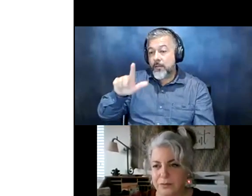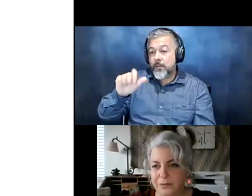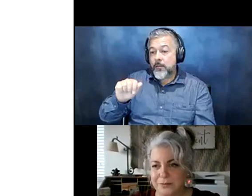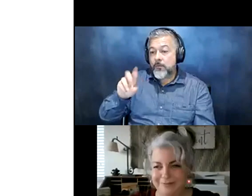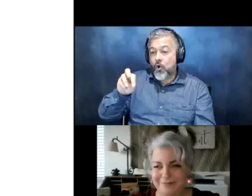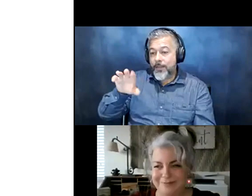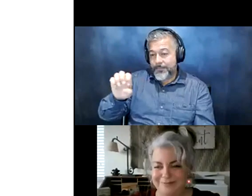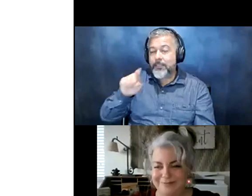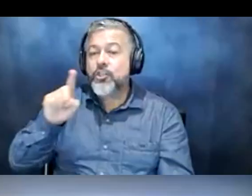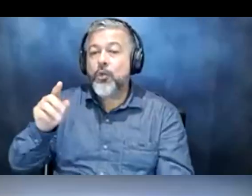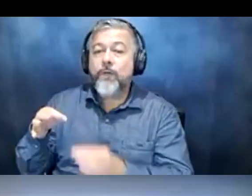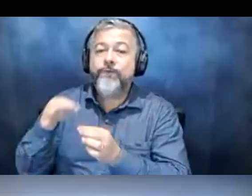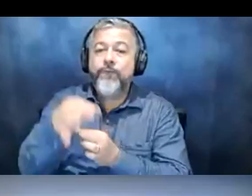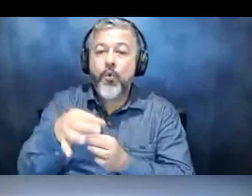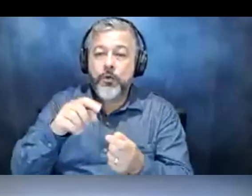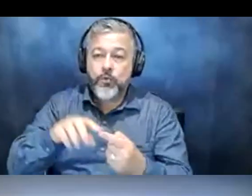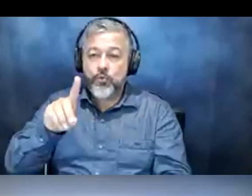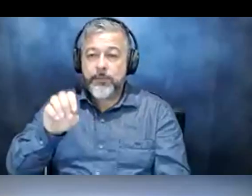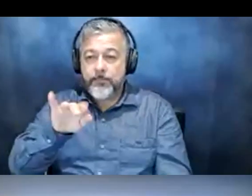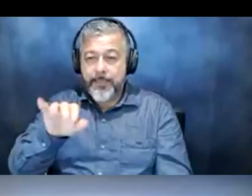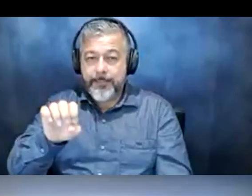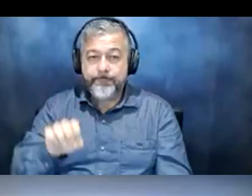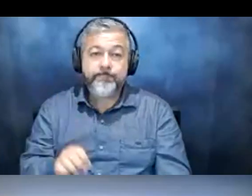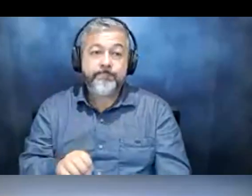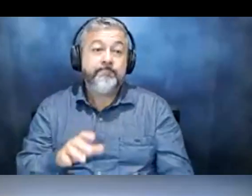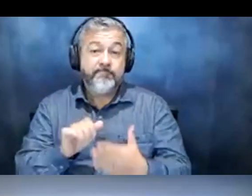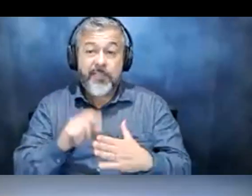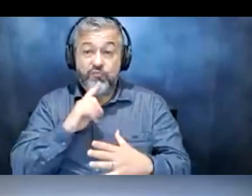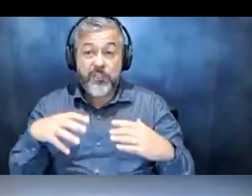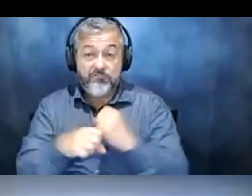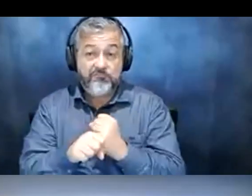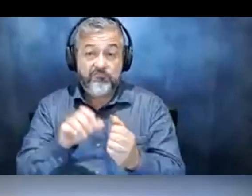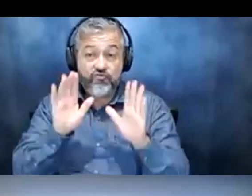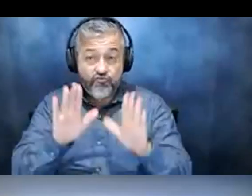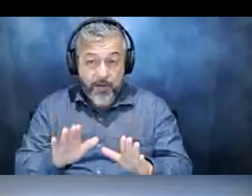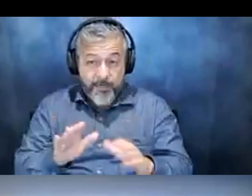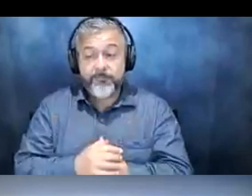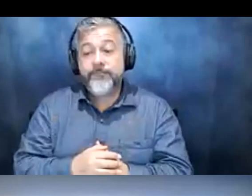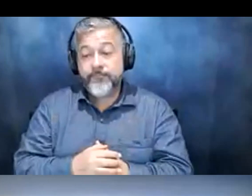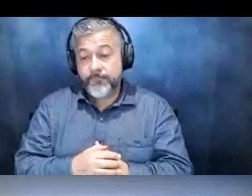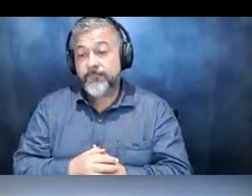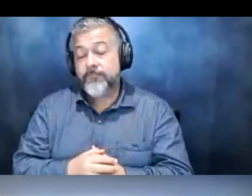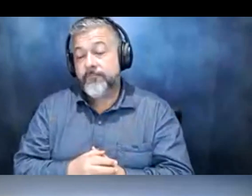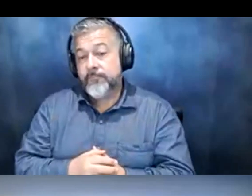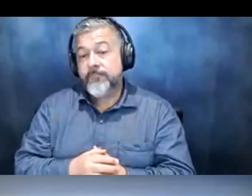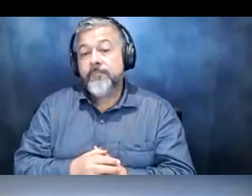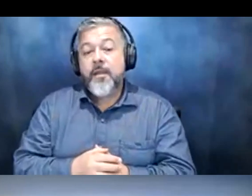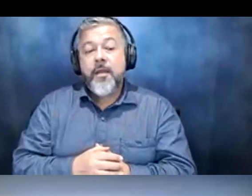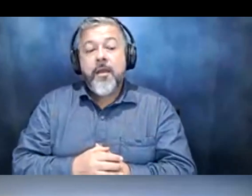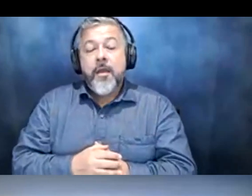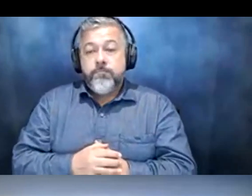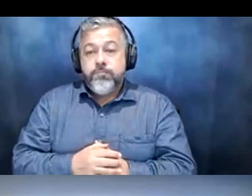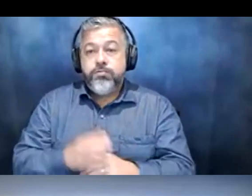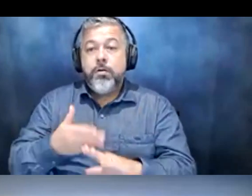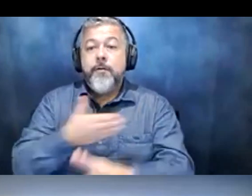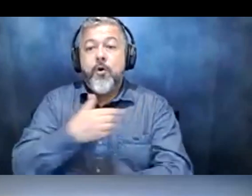Debbie. So that's really great. I think before we open it